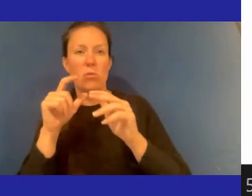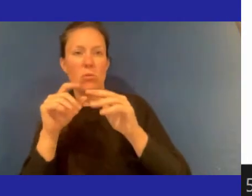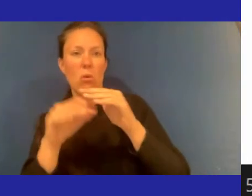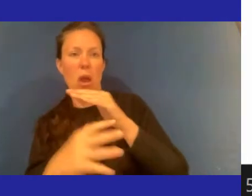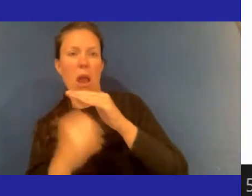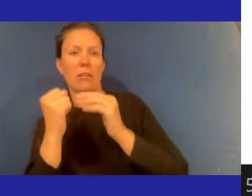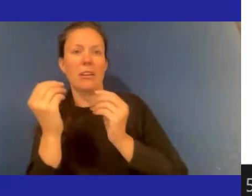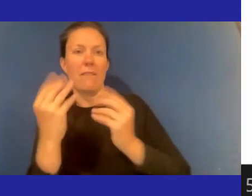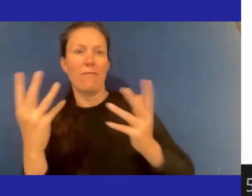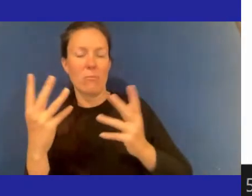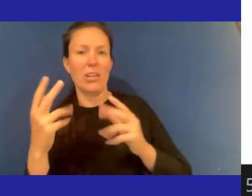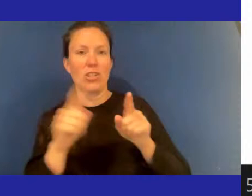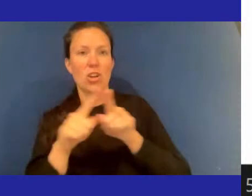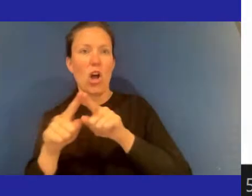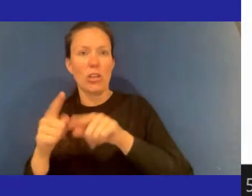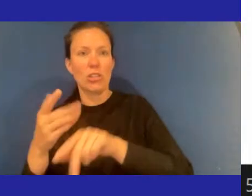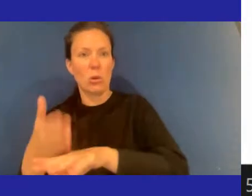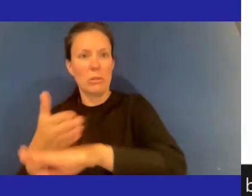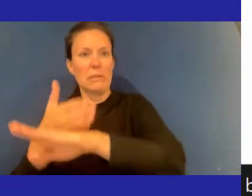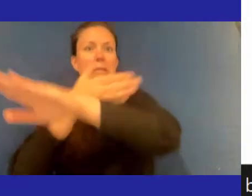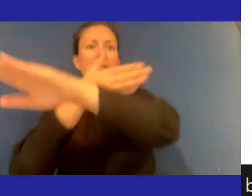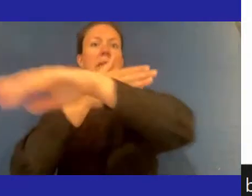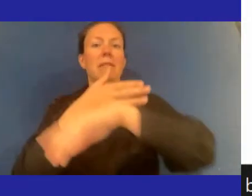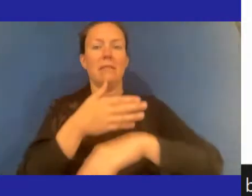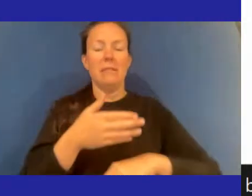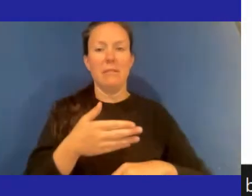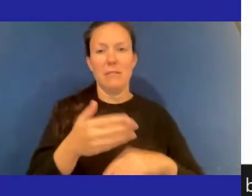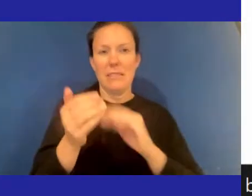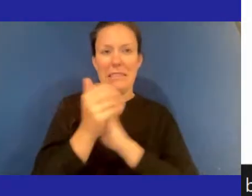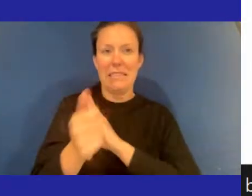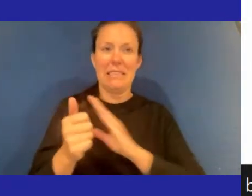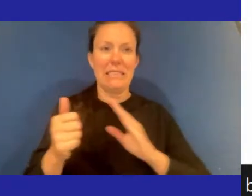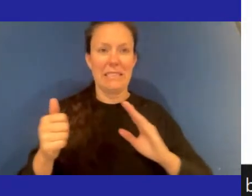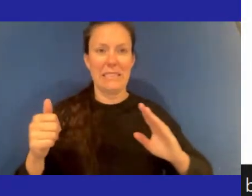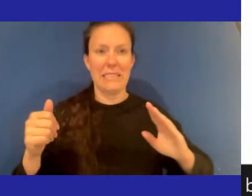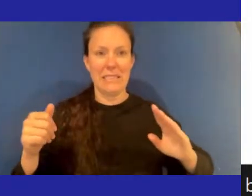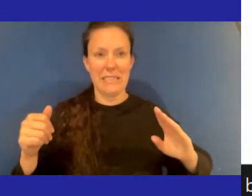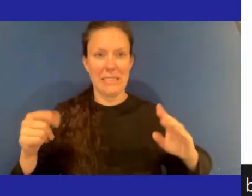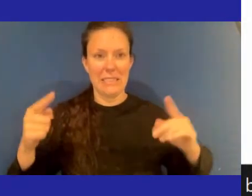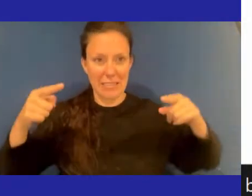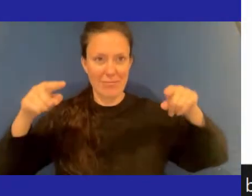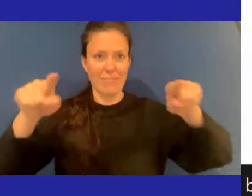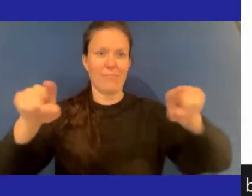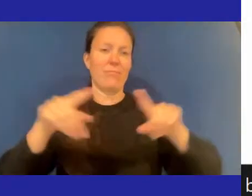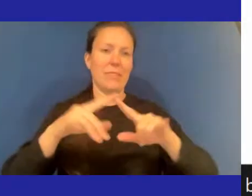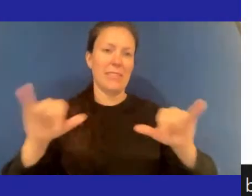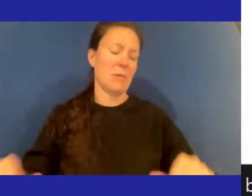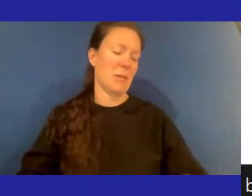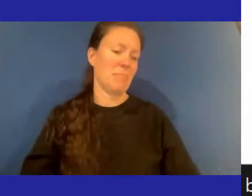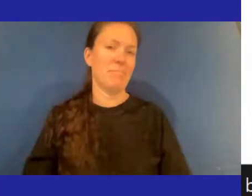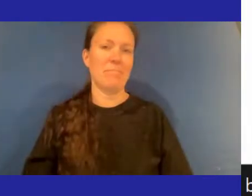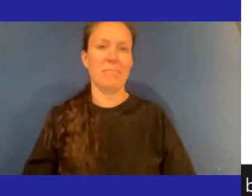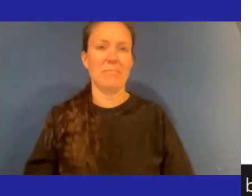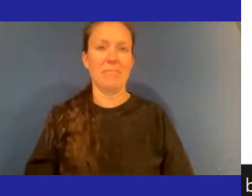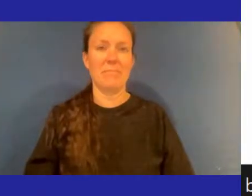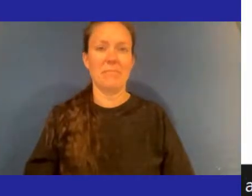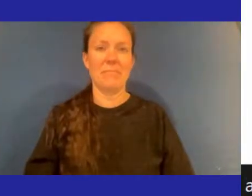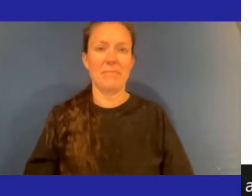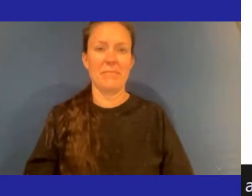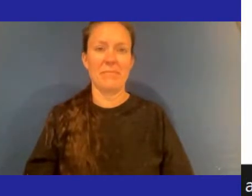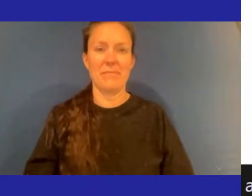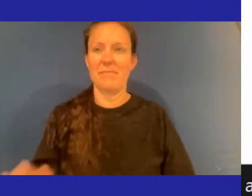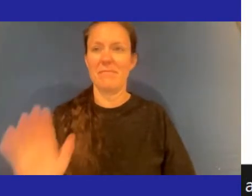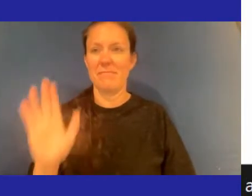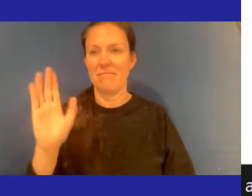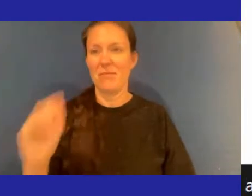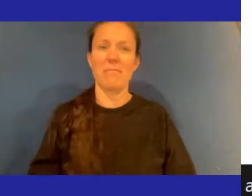like an arms race on, which side wins. Hope we continue to stay a few steps ahead.